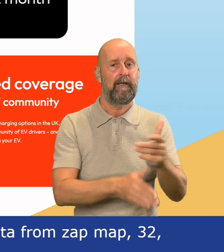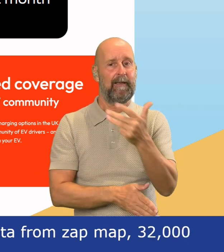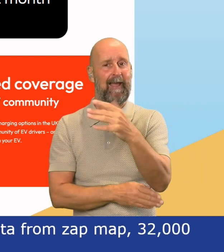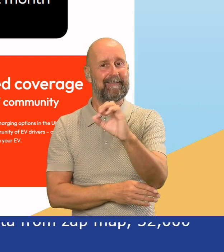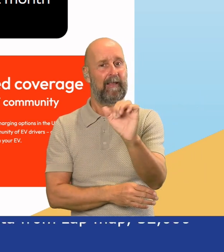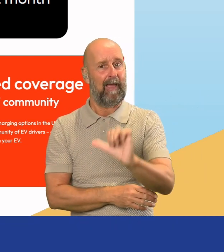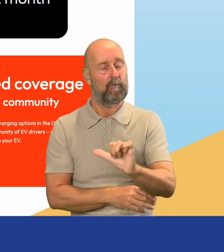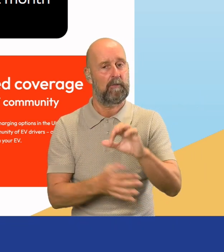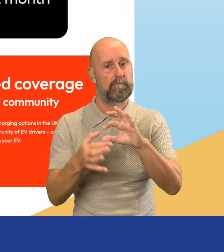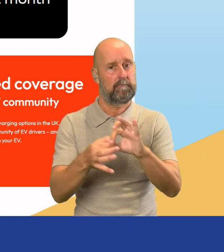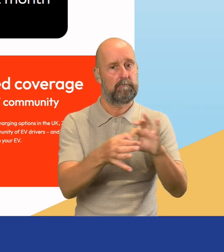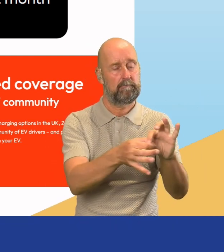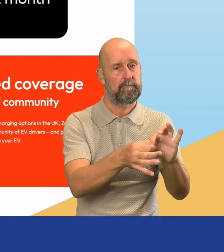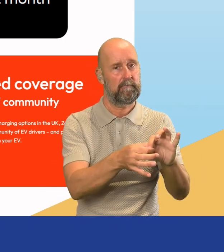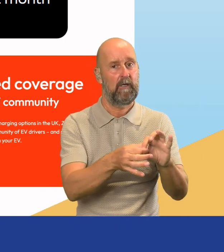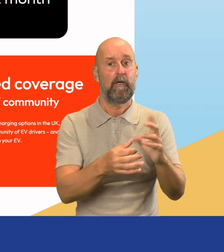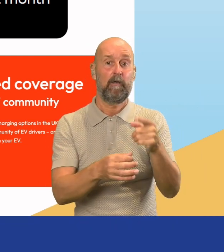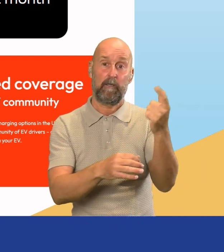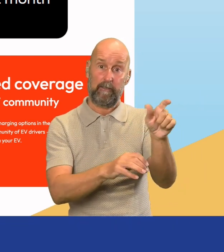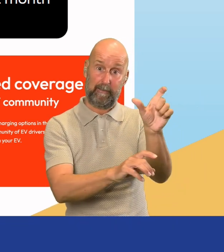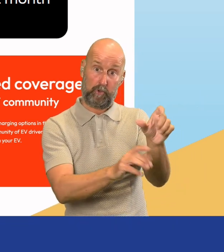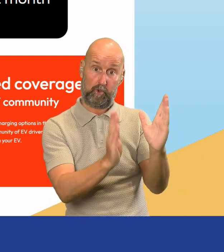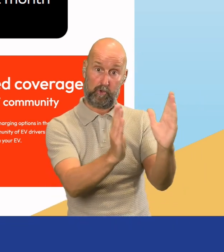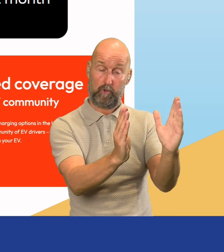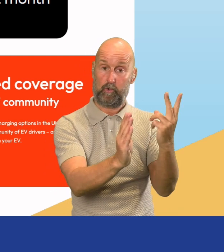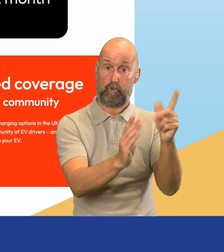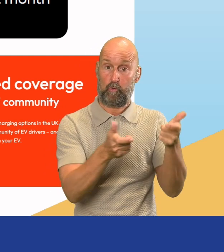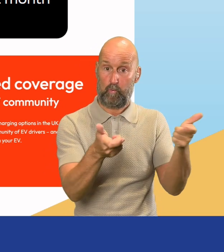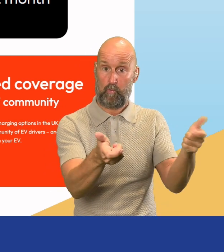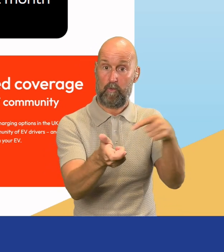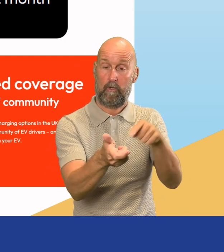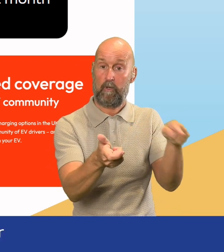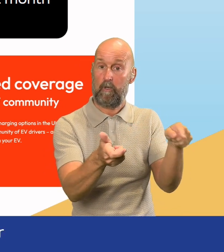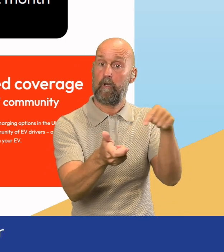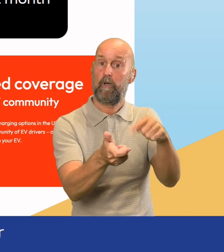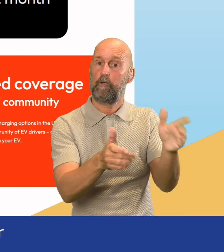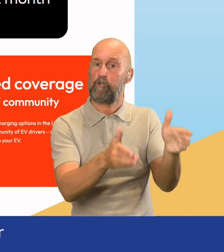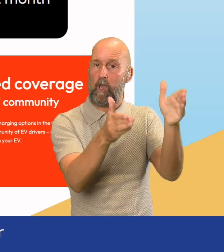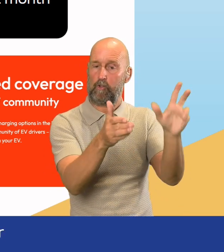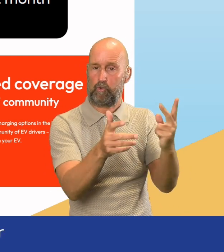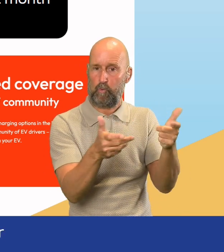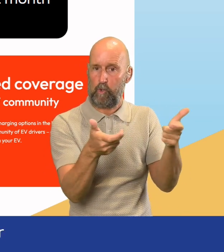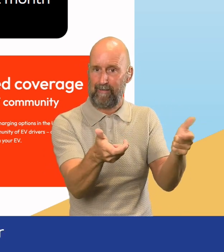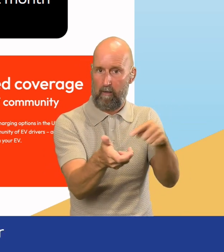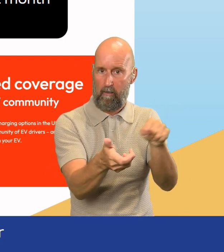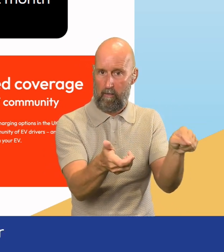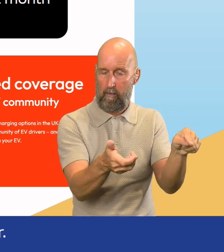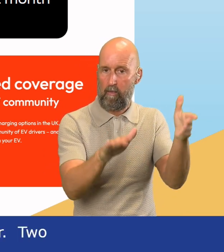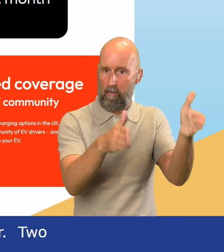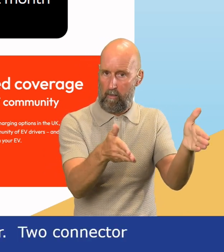90,000 connectors. So that's two charge points usually there's two connectors usually on each charge point. And in the last